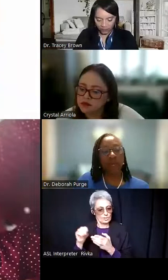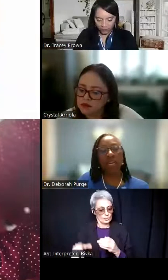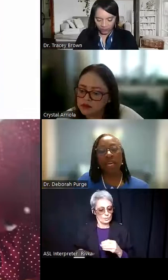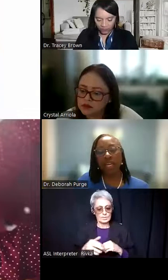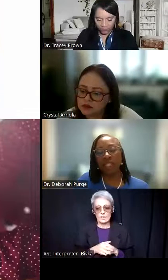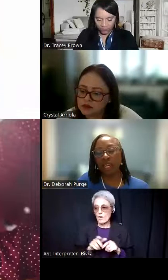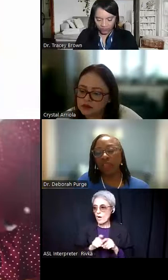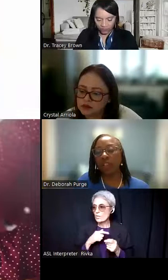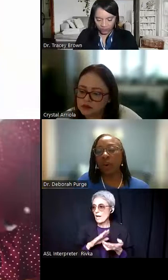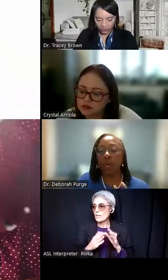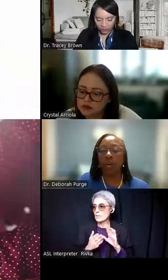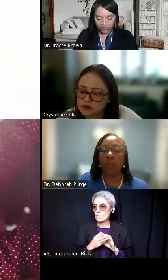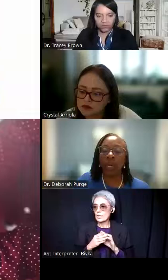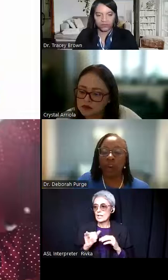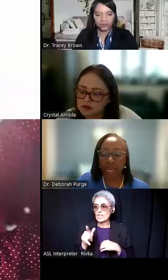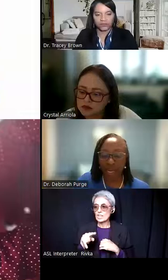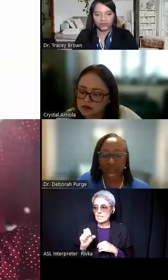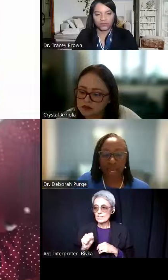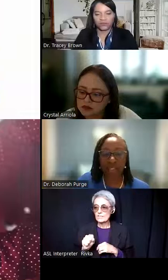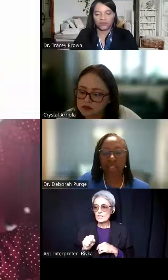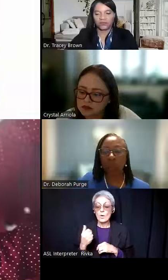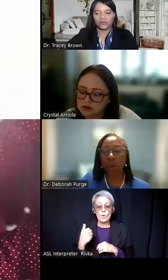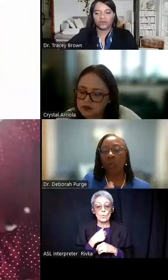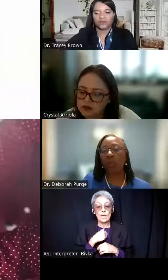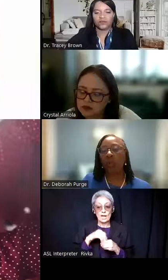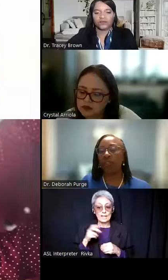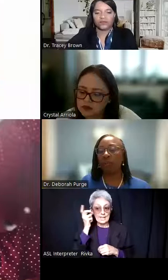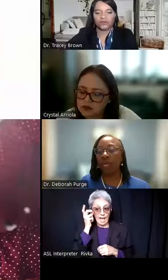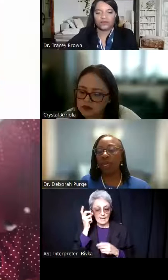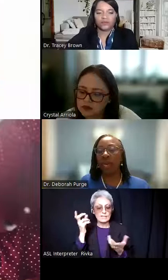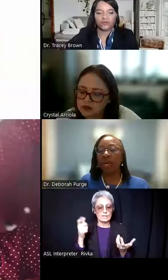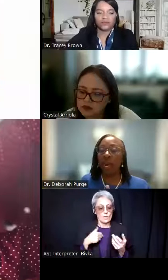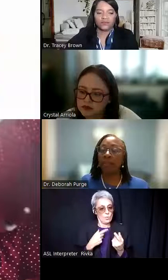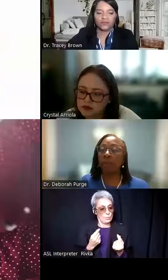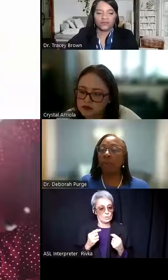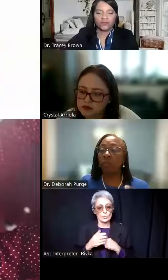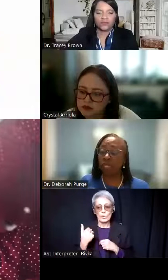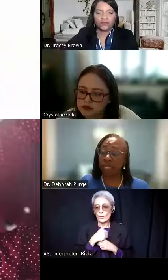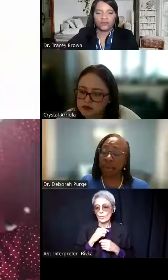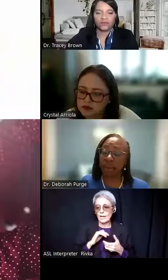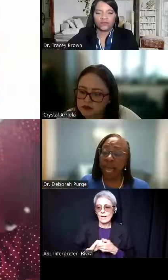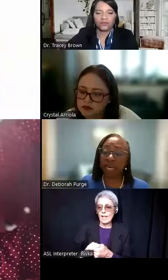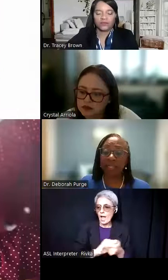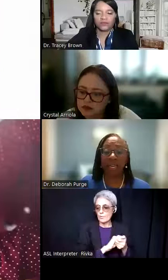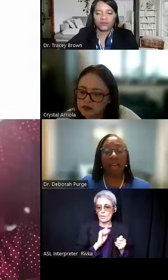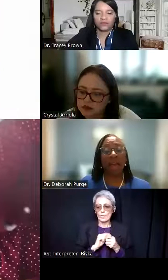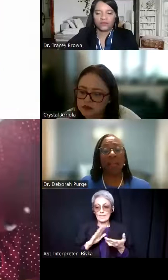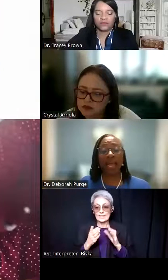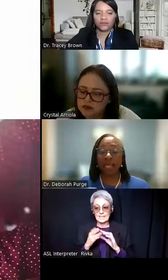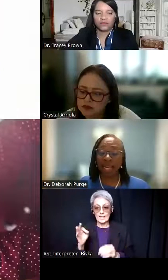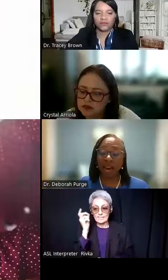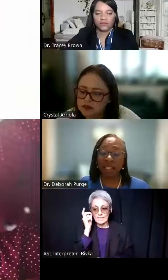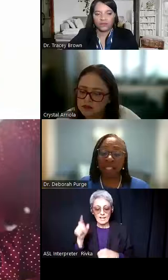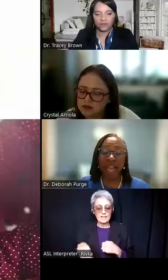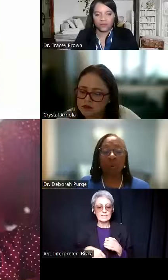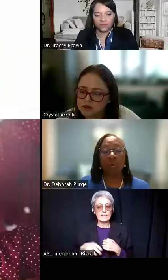have community initiatives. So we are in Dallas. So what we do is we collaborate with the city of Dallas,